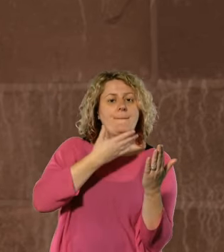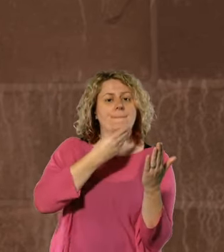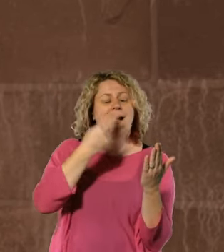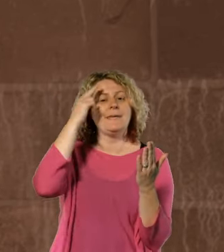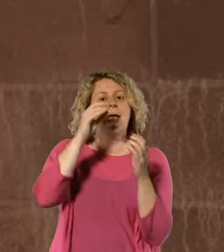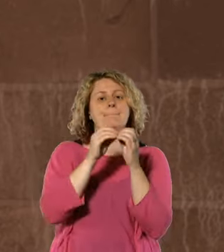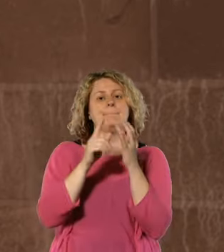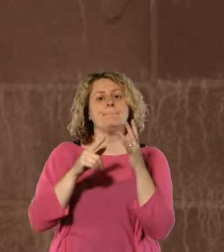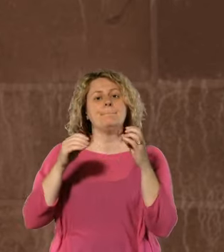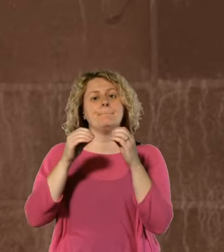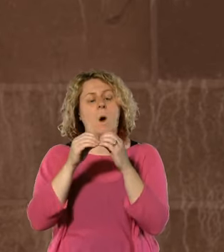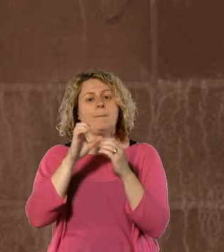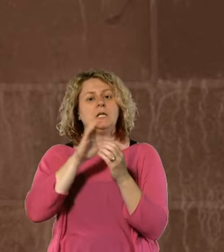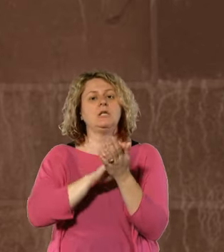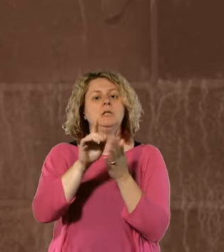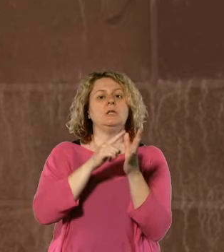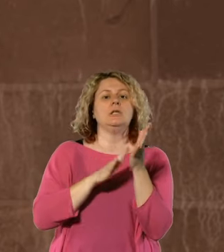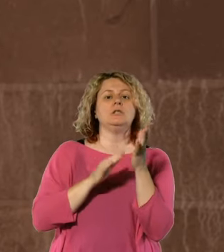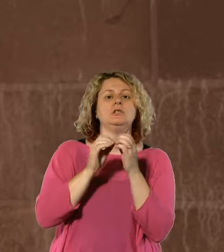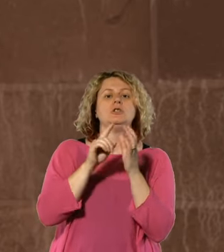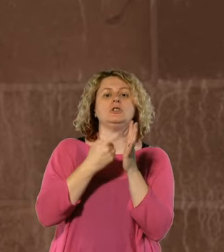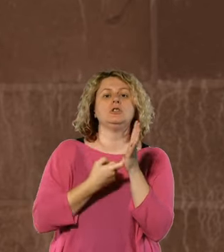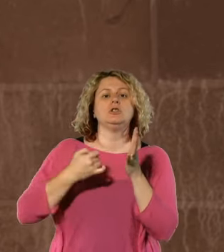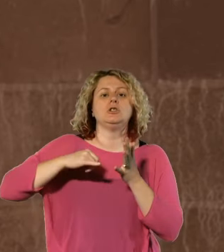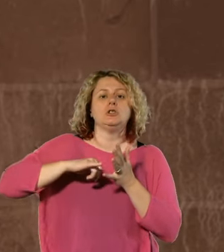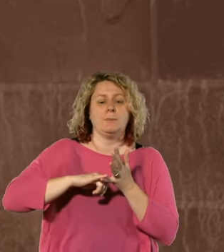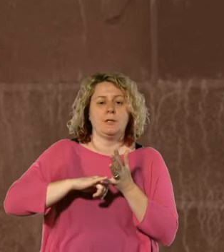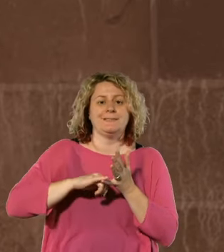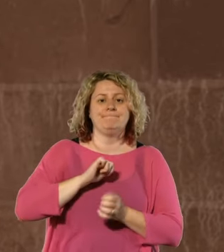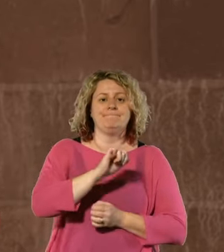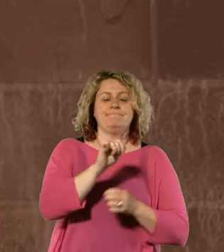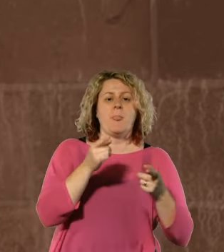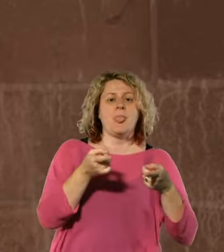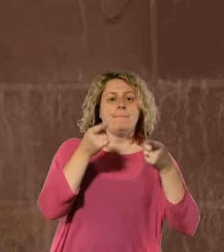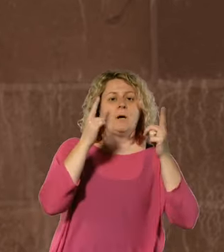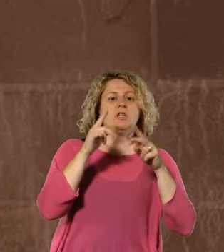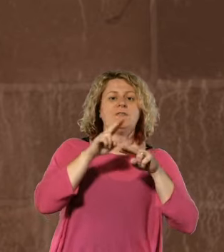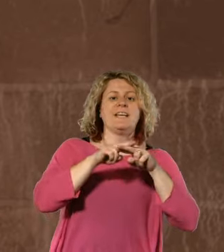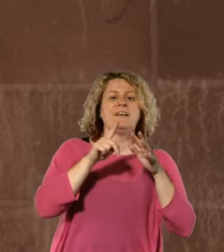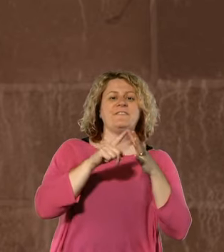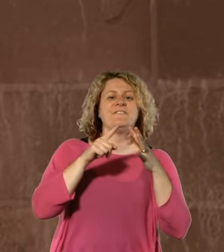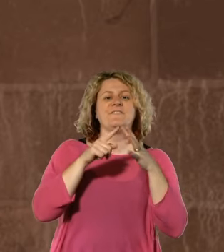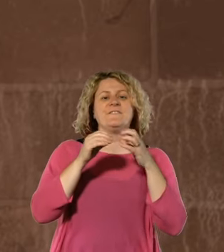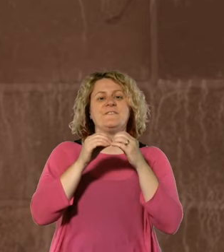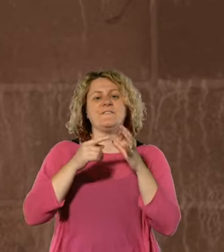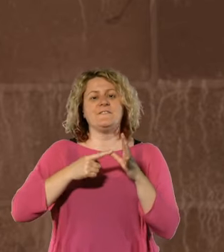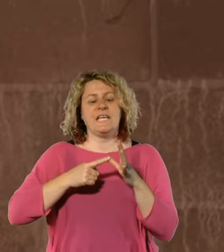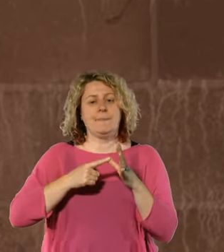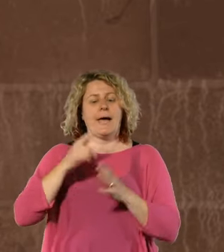evening. And Bob is the CEO of FIBA Radio. And a few weeks ago, we asked Bob